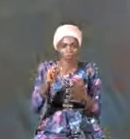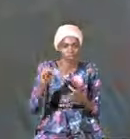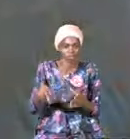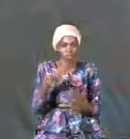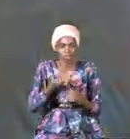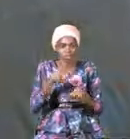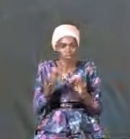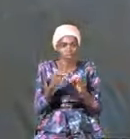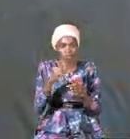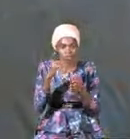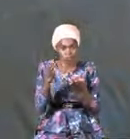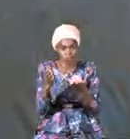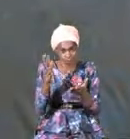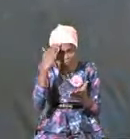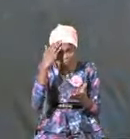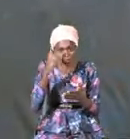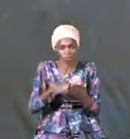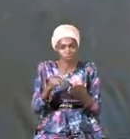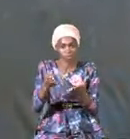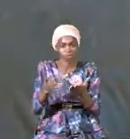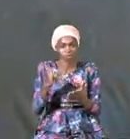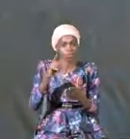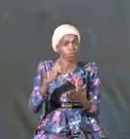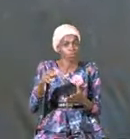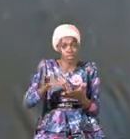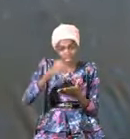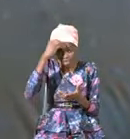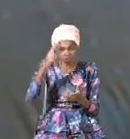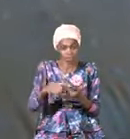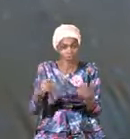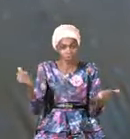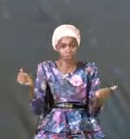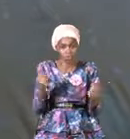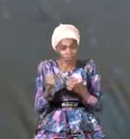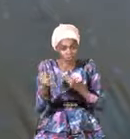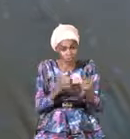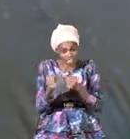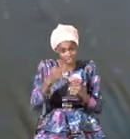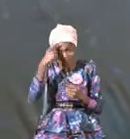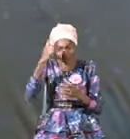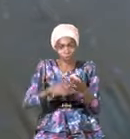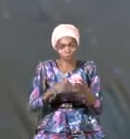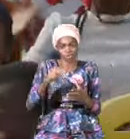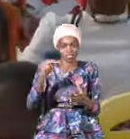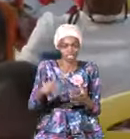you want, then you will learn to fight for what you need to be who you want to be.